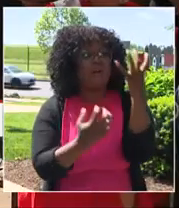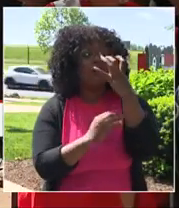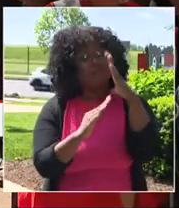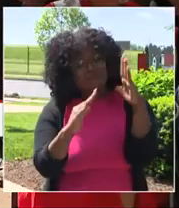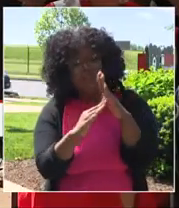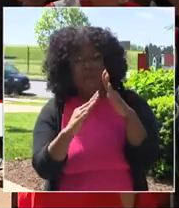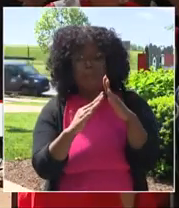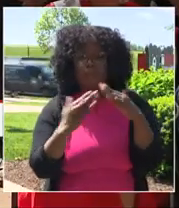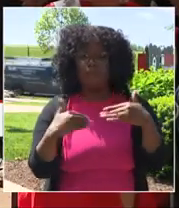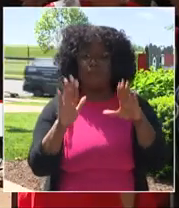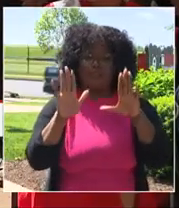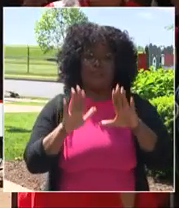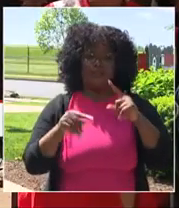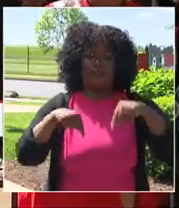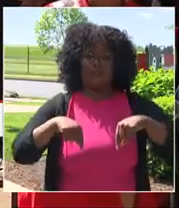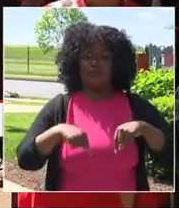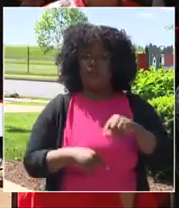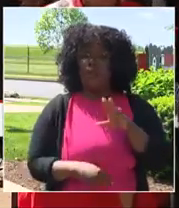in their home jurisdiction.